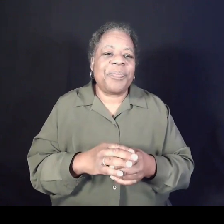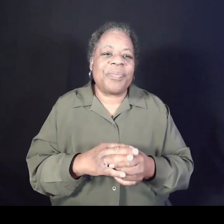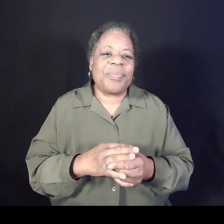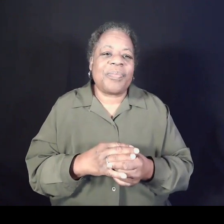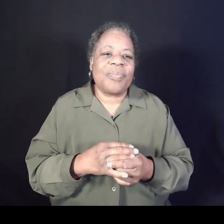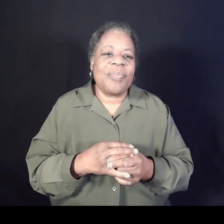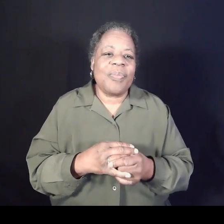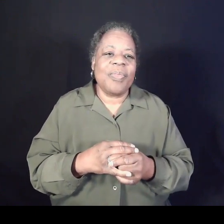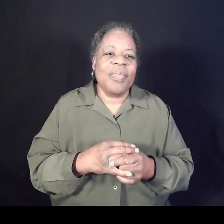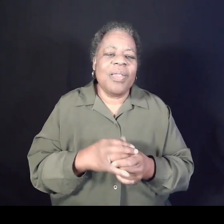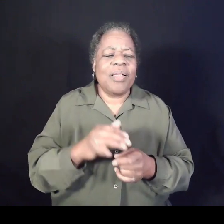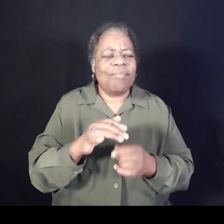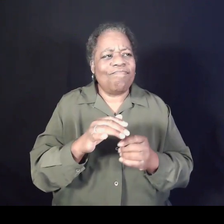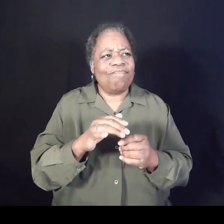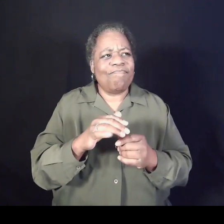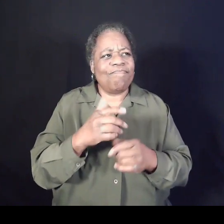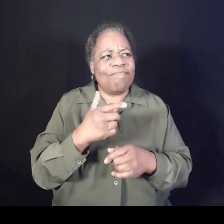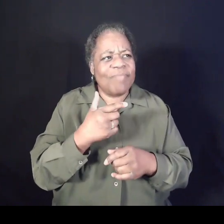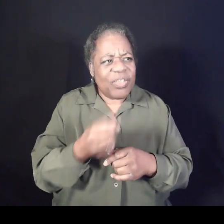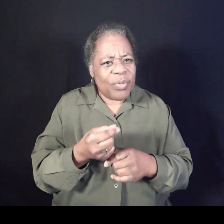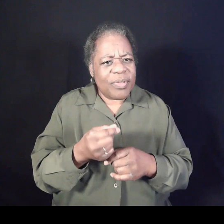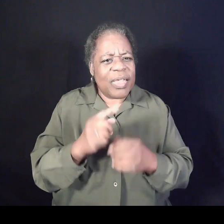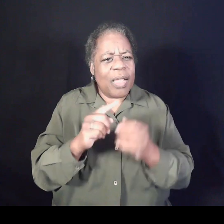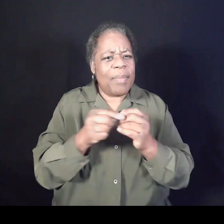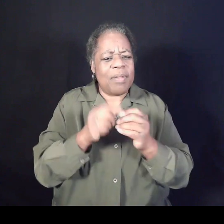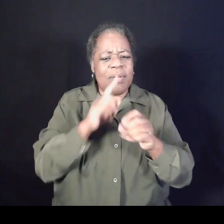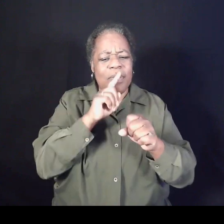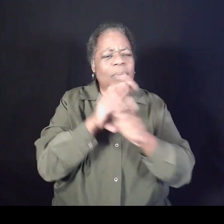And that's the interesting thing about a promise.